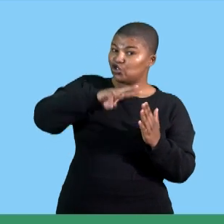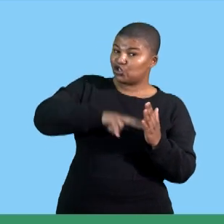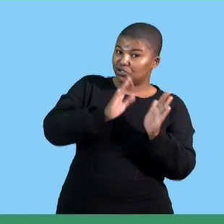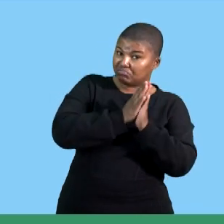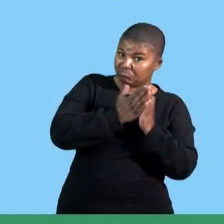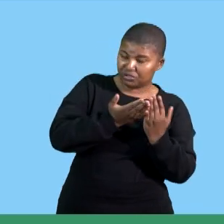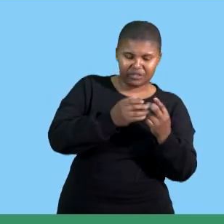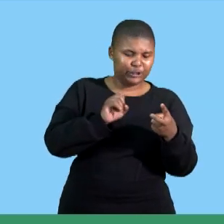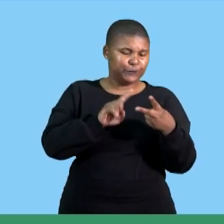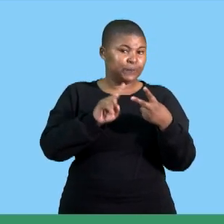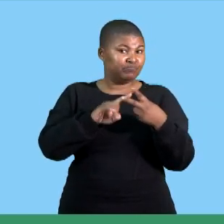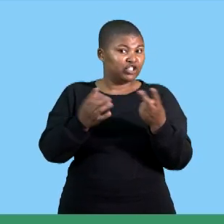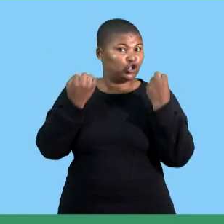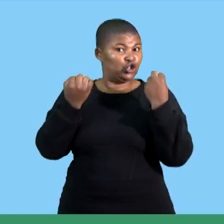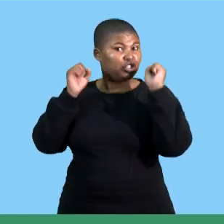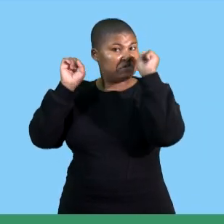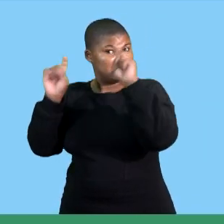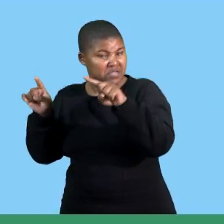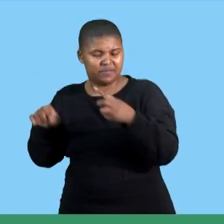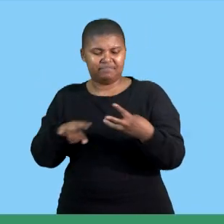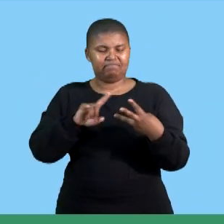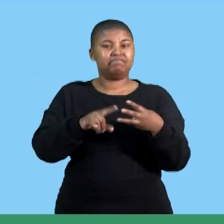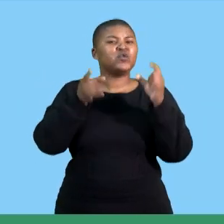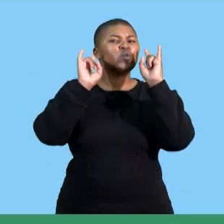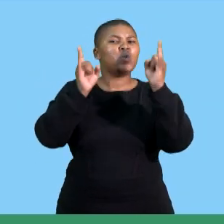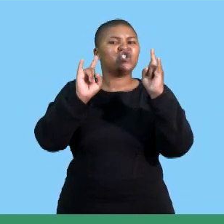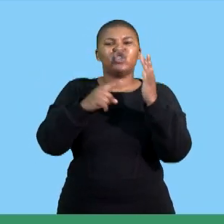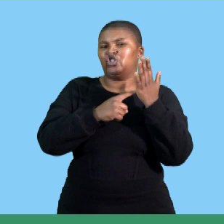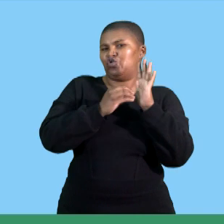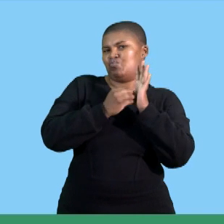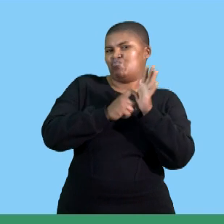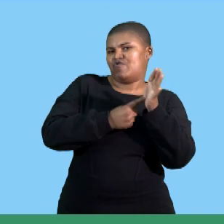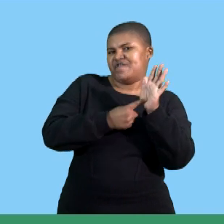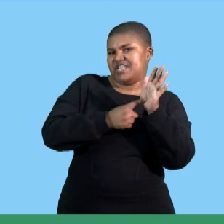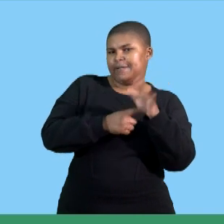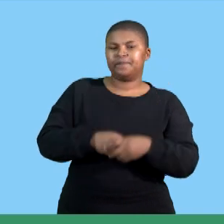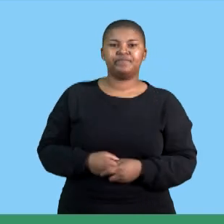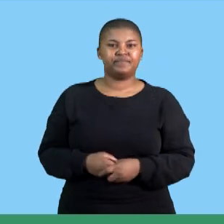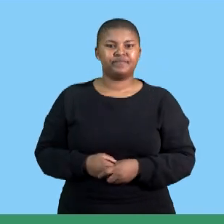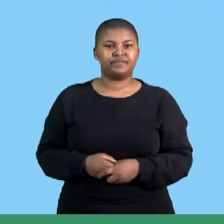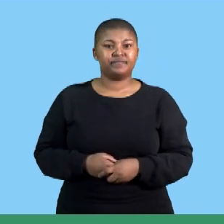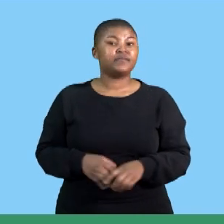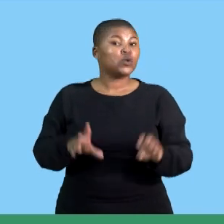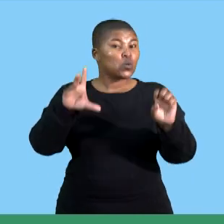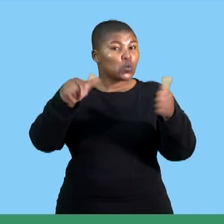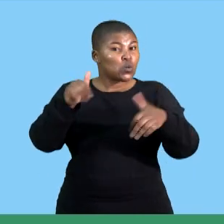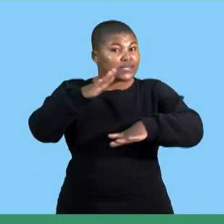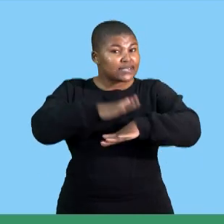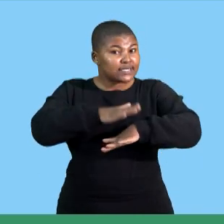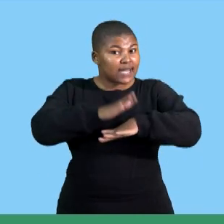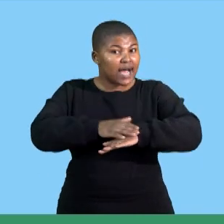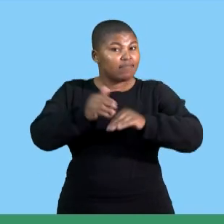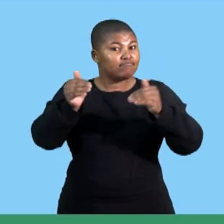favorite movie. You must also be able to apply good time management